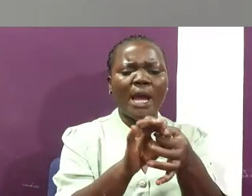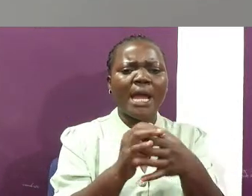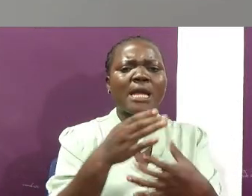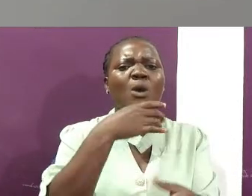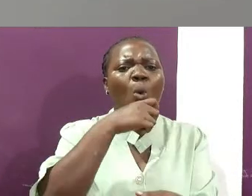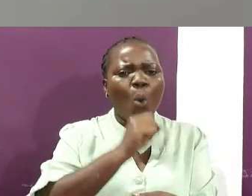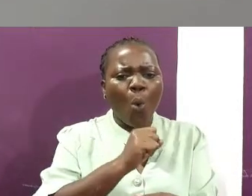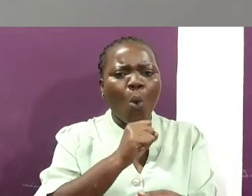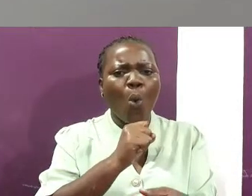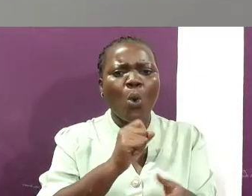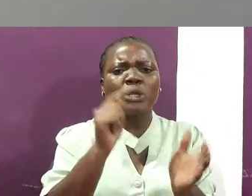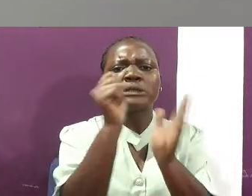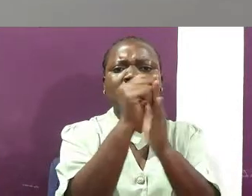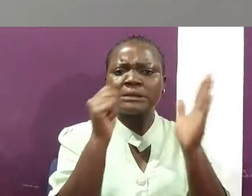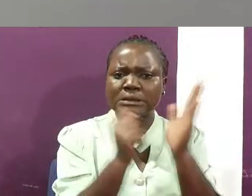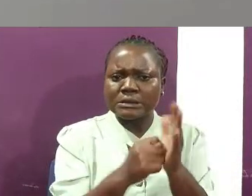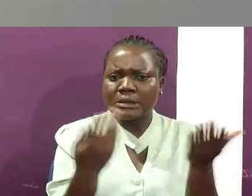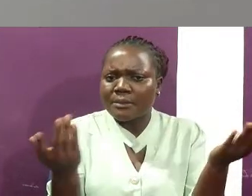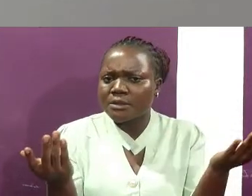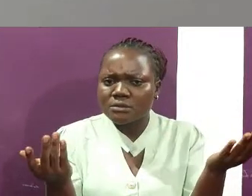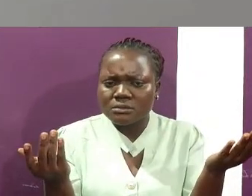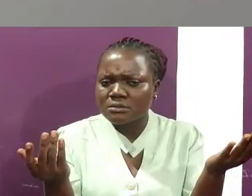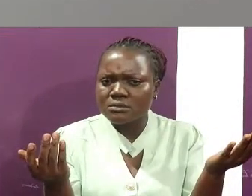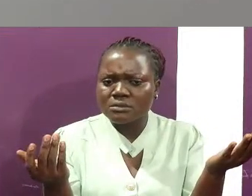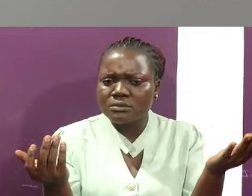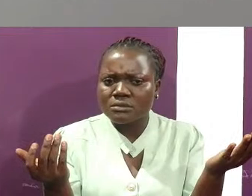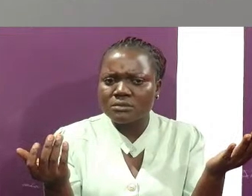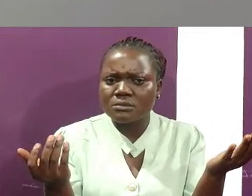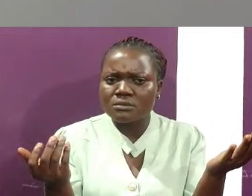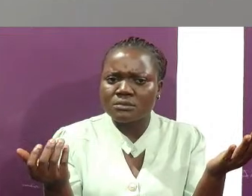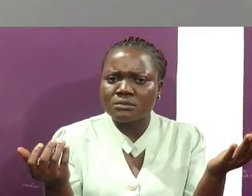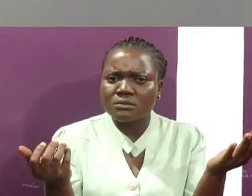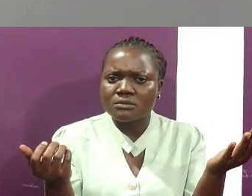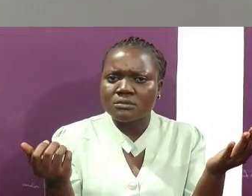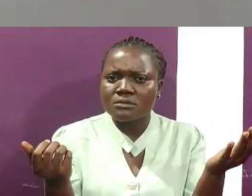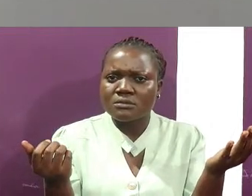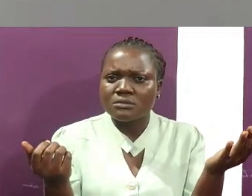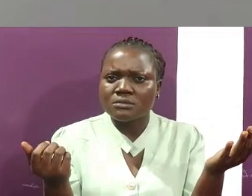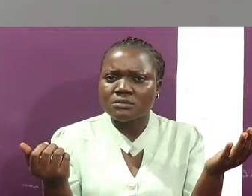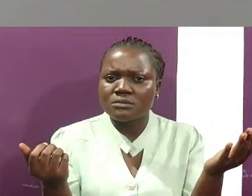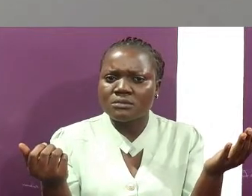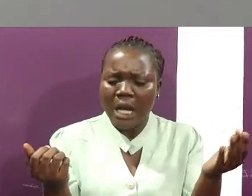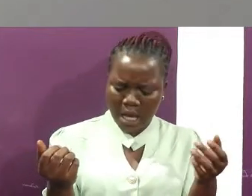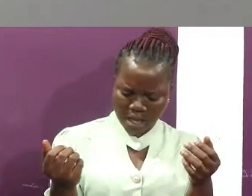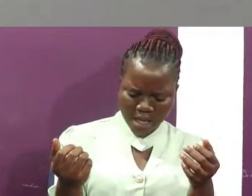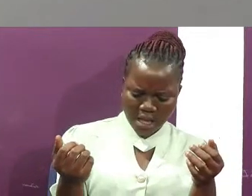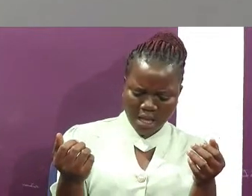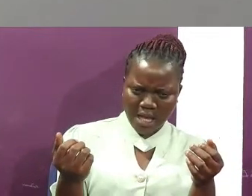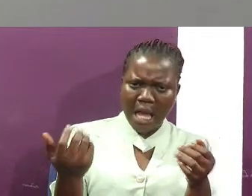Is it any wonder why Paul said in Galatians 2 and verse 20 what he wrote there?